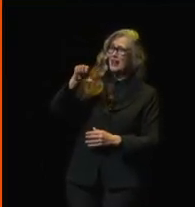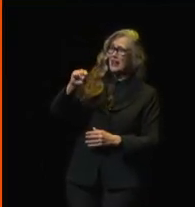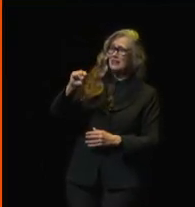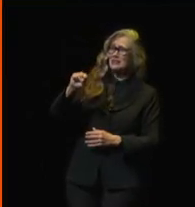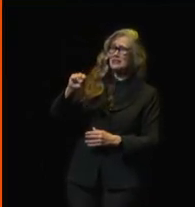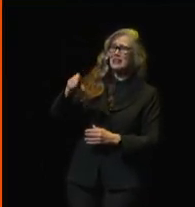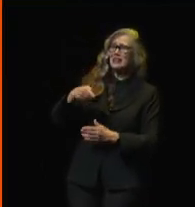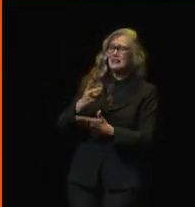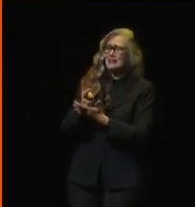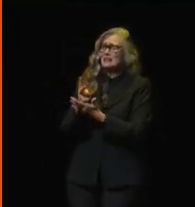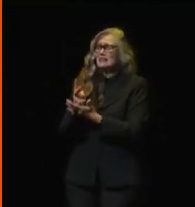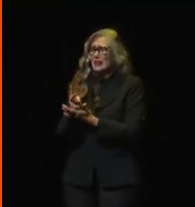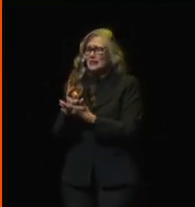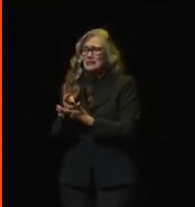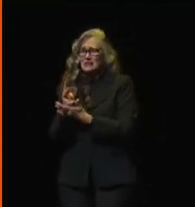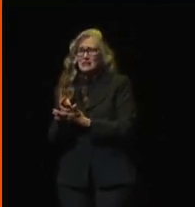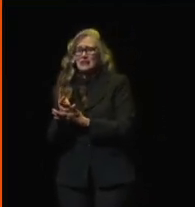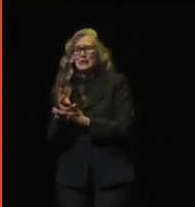speech.